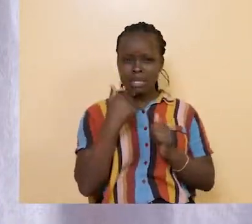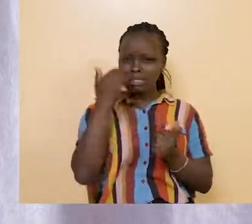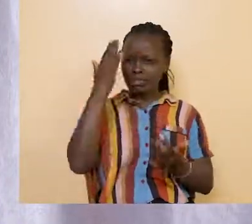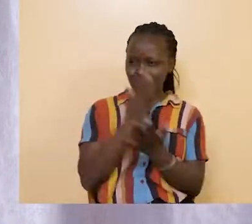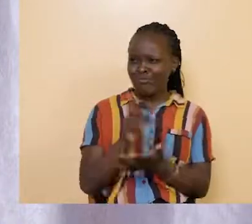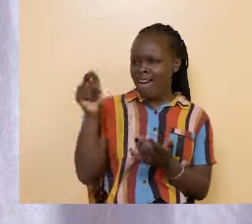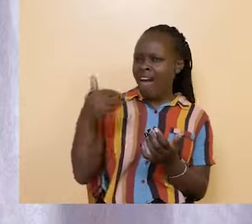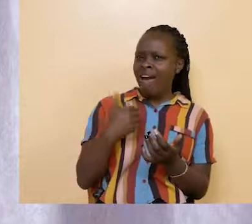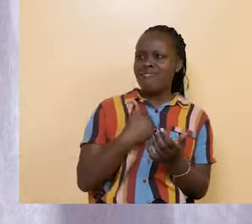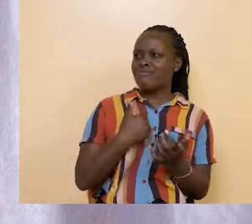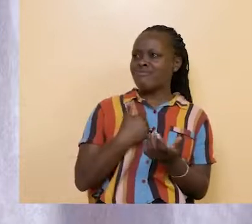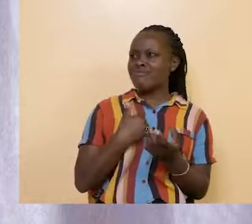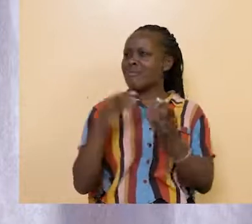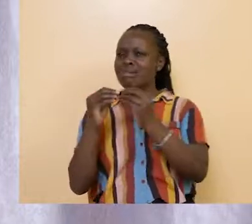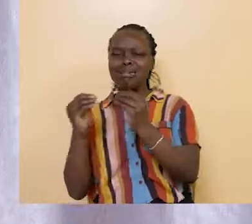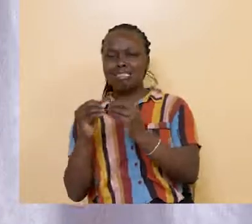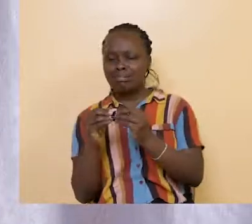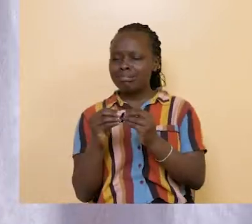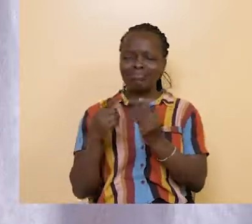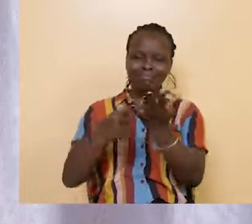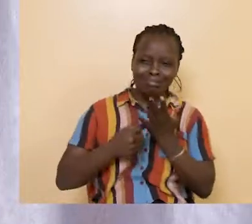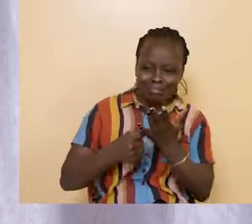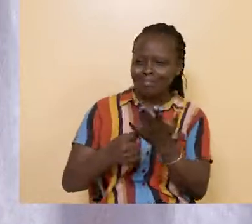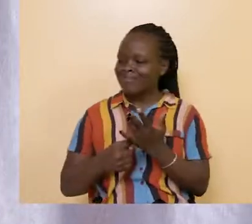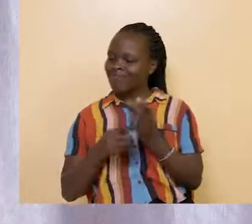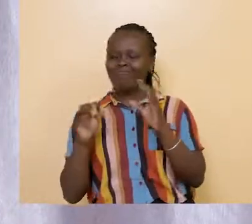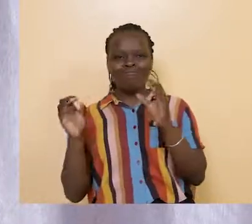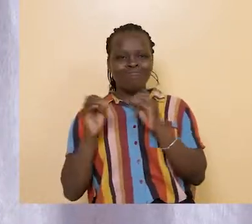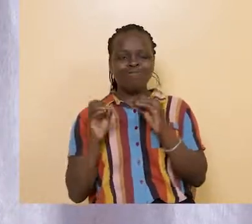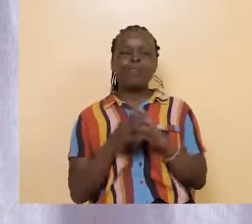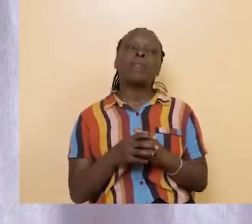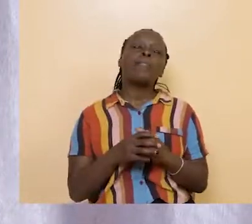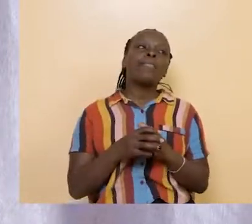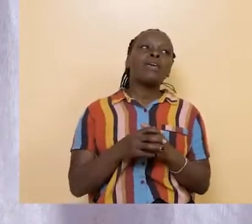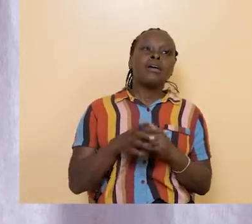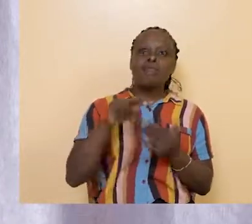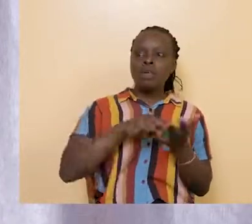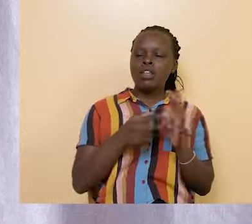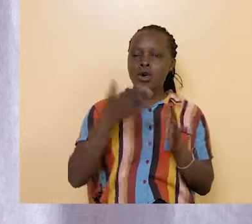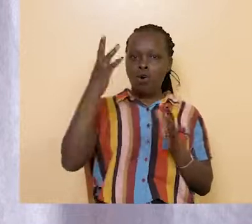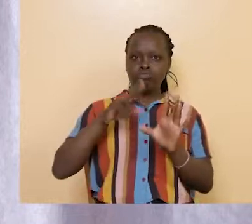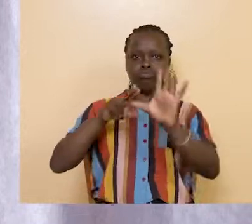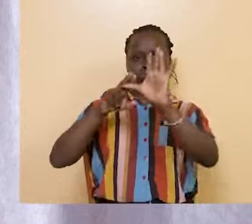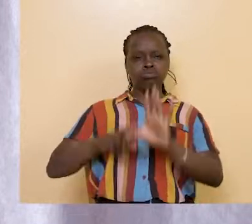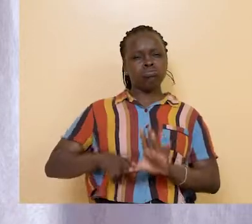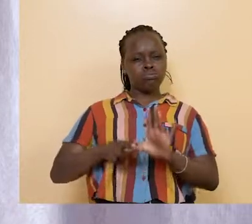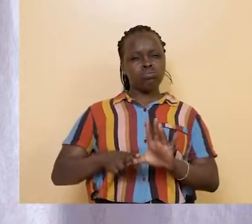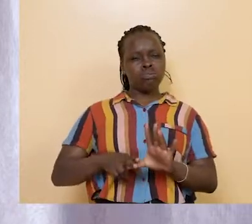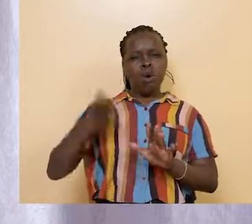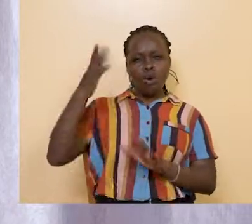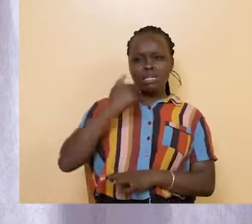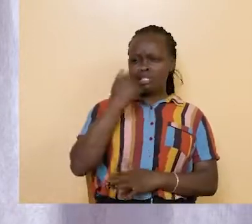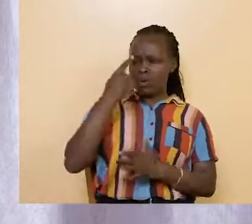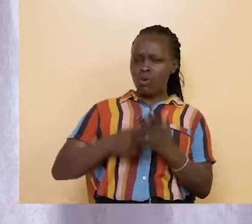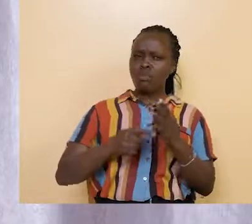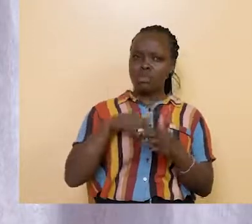tell you for a fact that there was no Do Differently Trinity meeting happening on that day. They sat together, and God